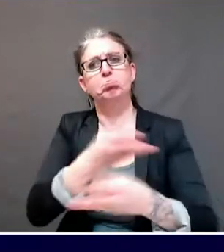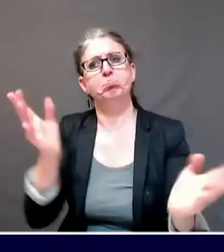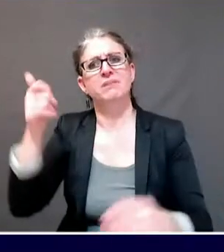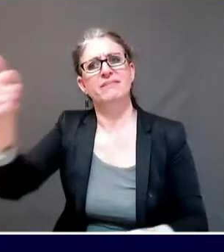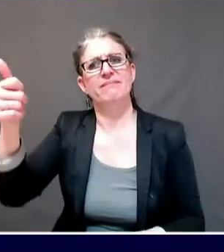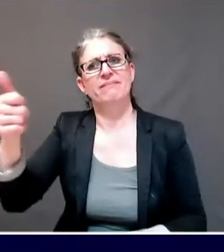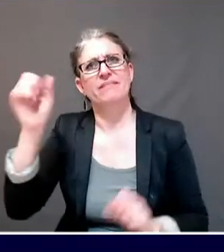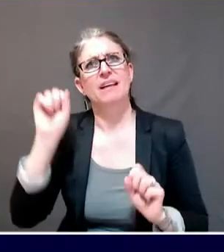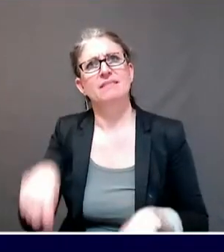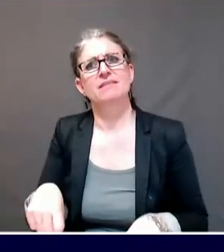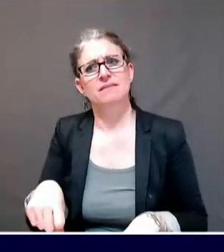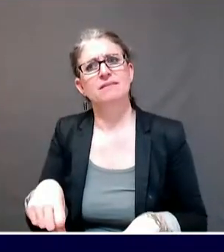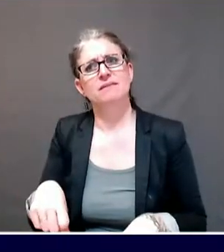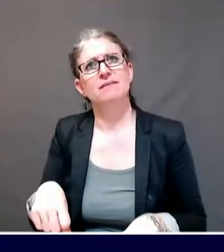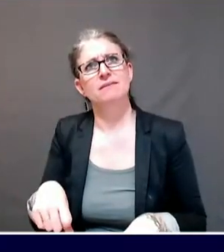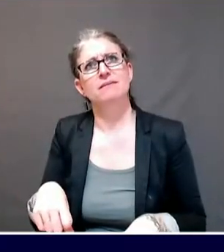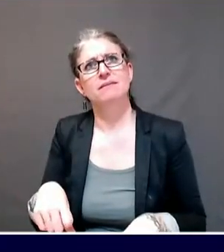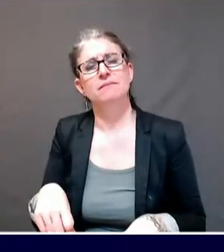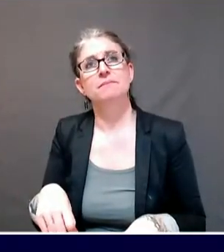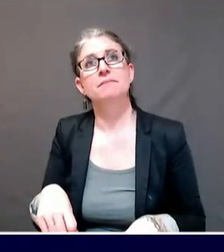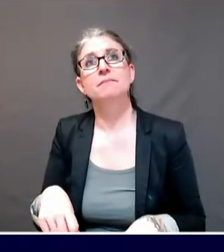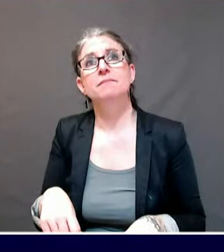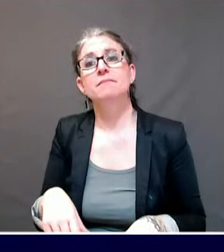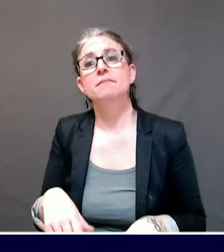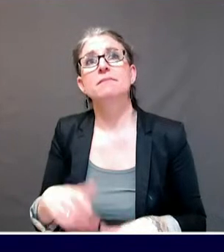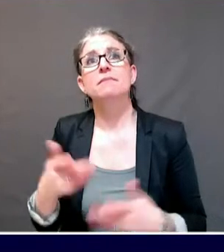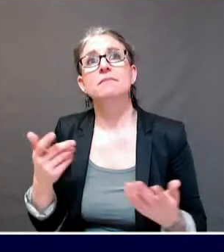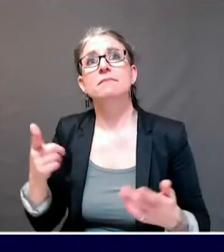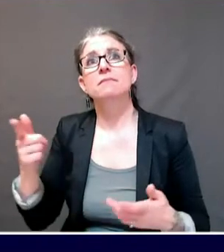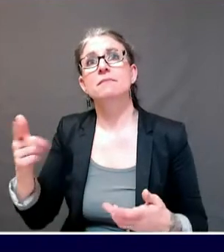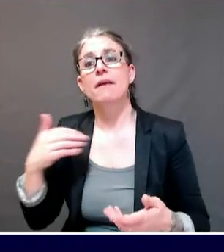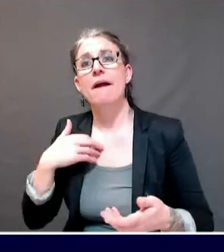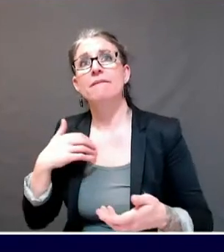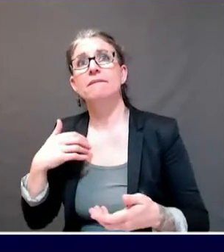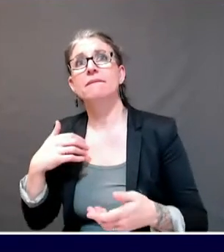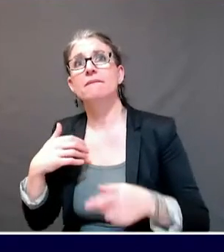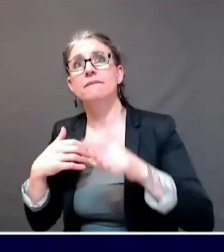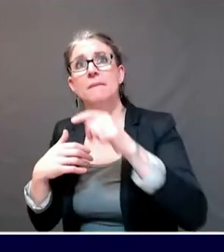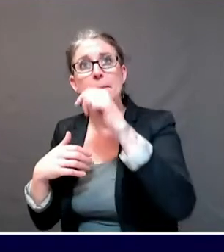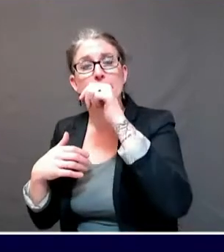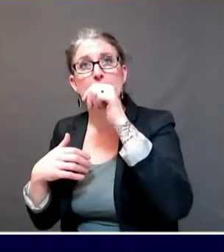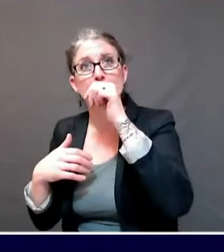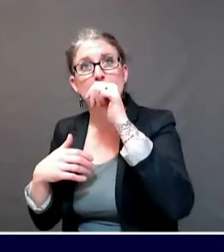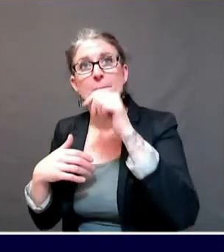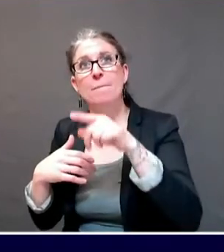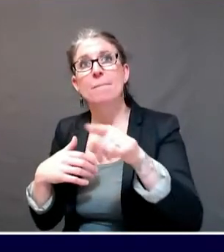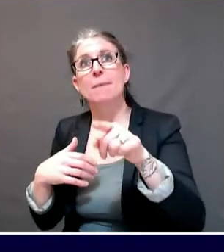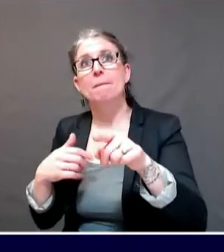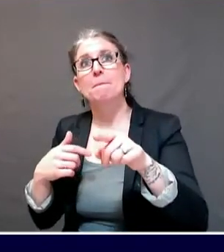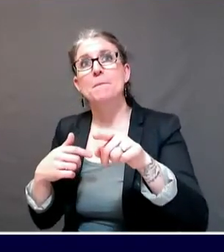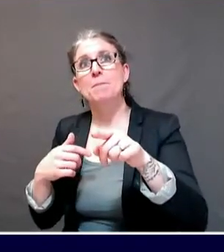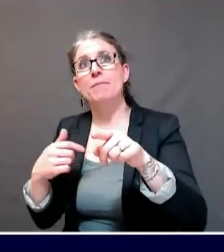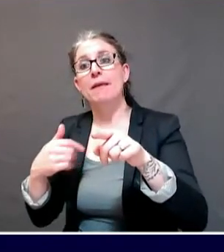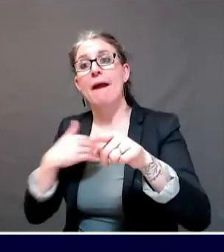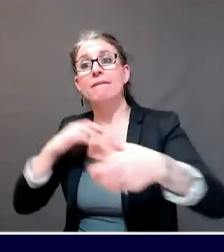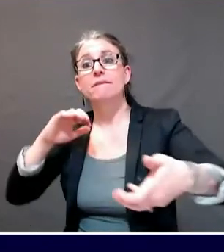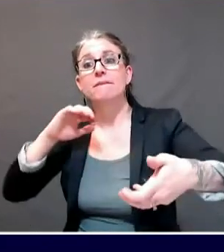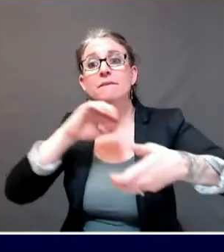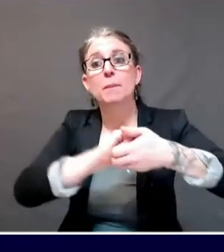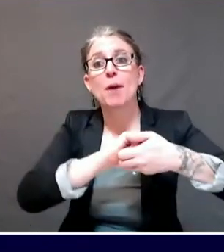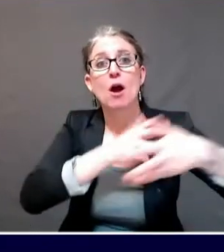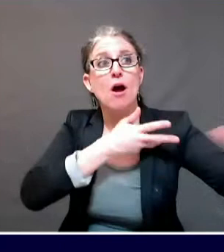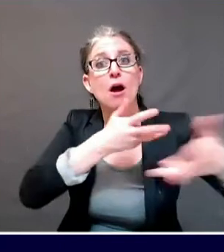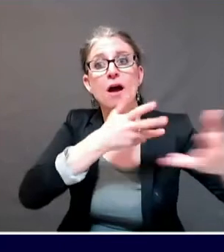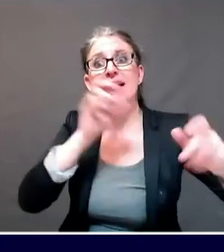larger scale vaccination venues as well? Those things, of course, take time. There are some unique